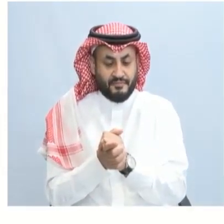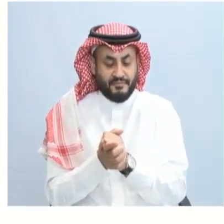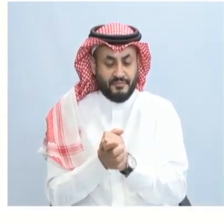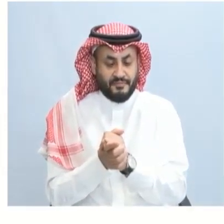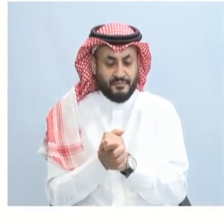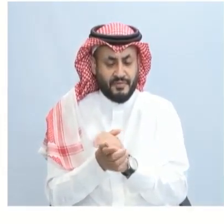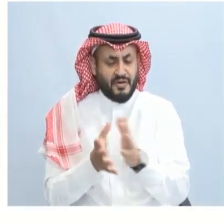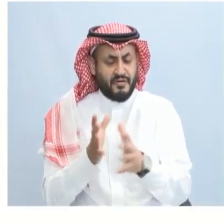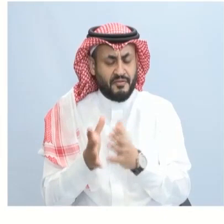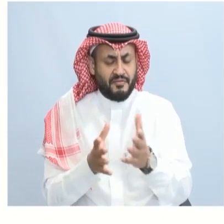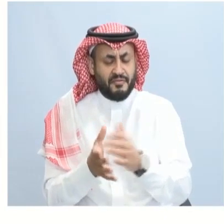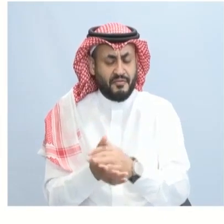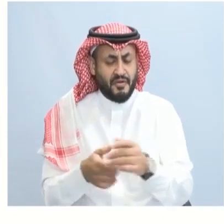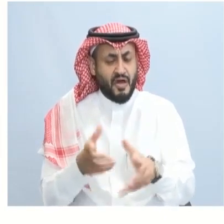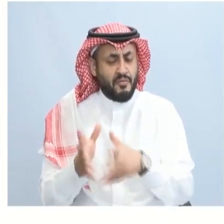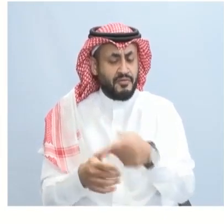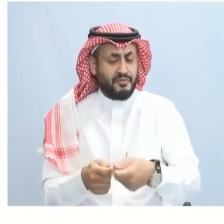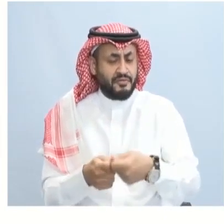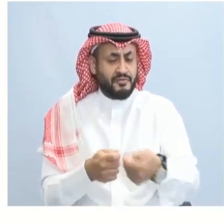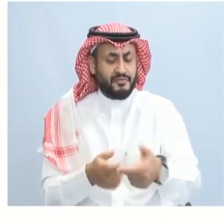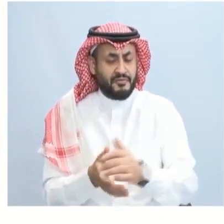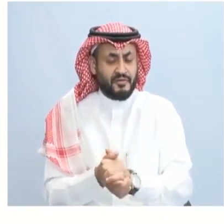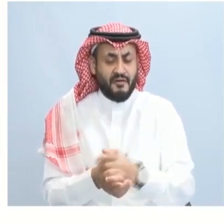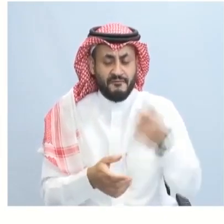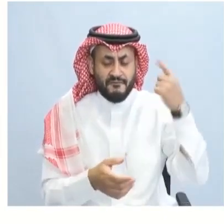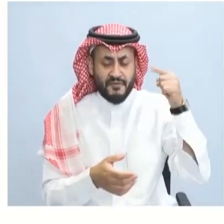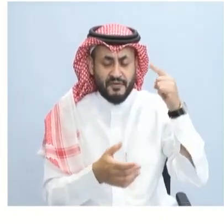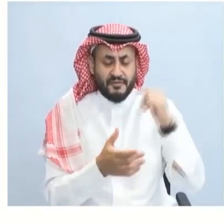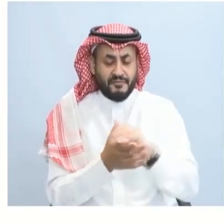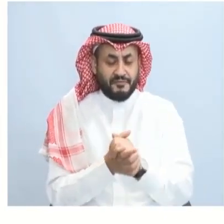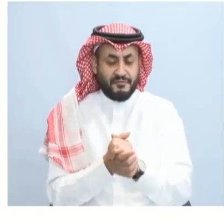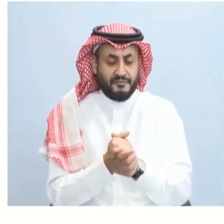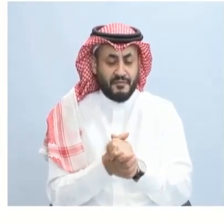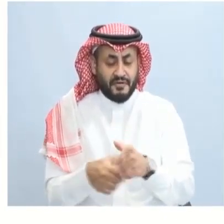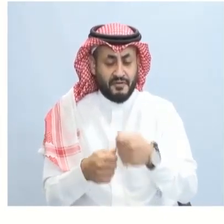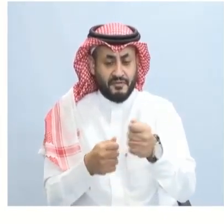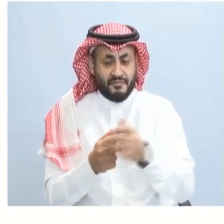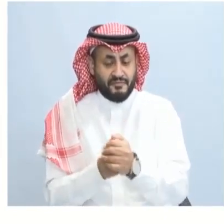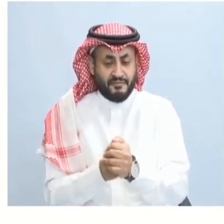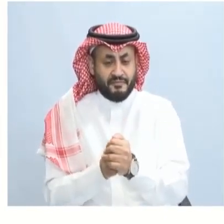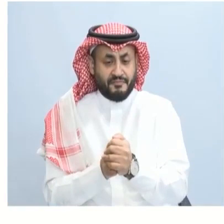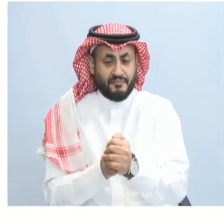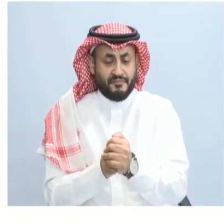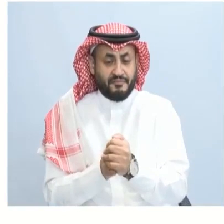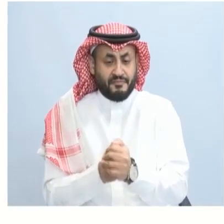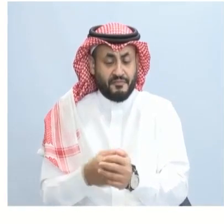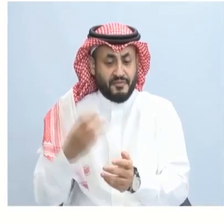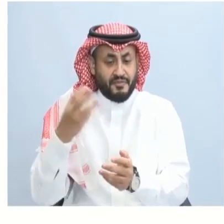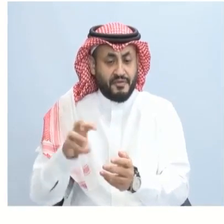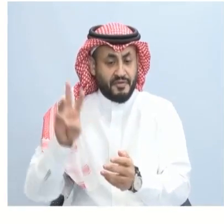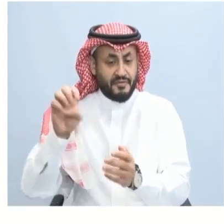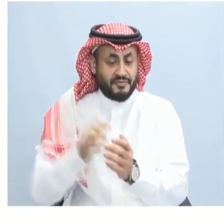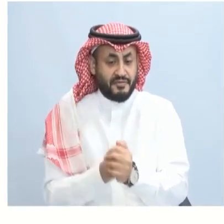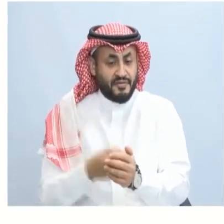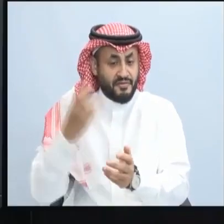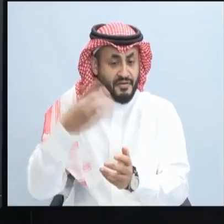So since we are talking about money, imagine you just got 30,000 riyals. So